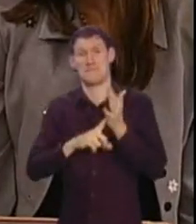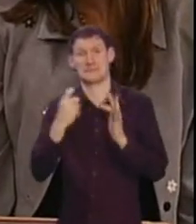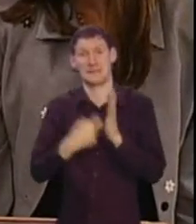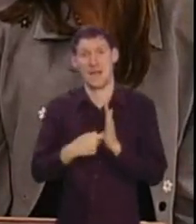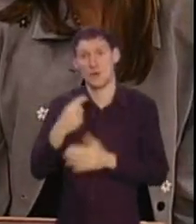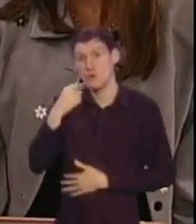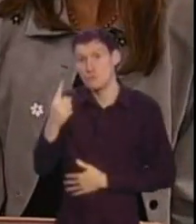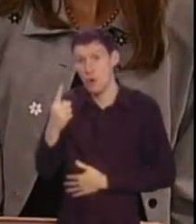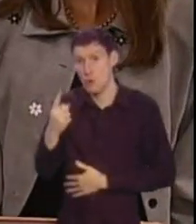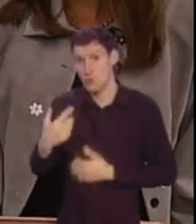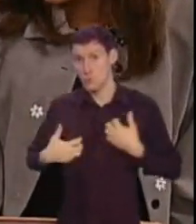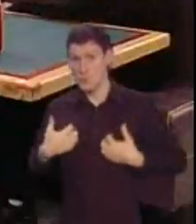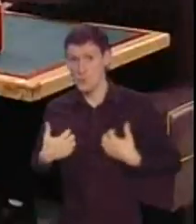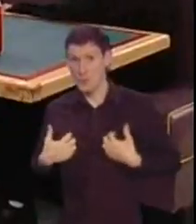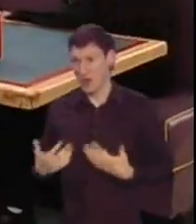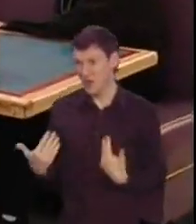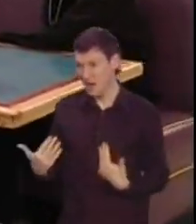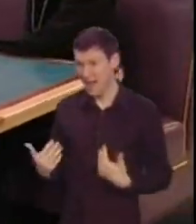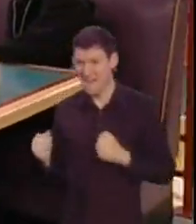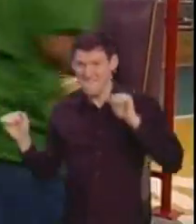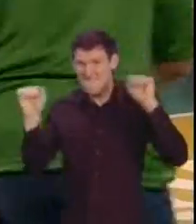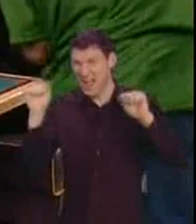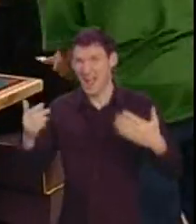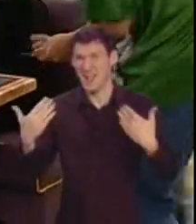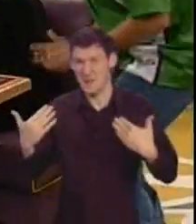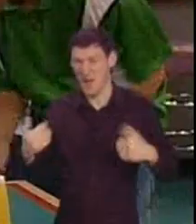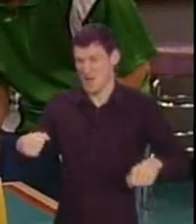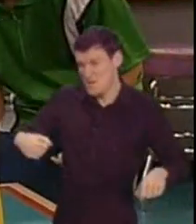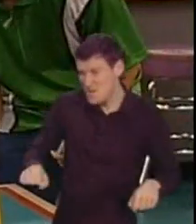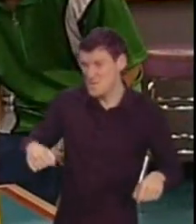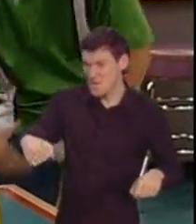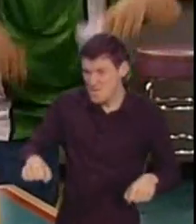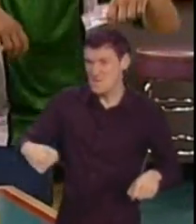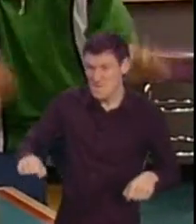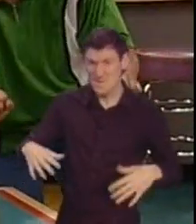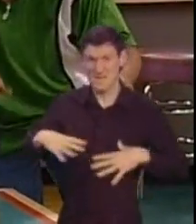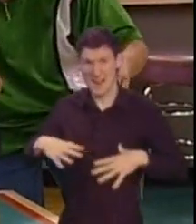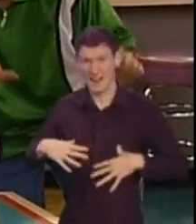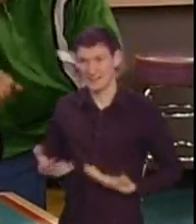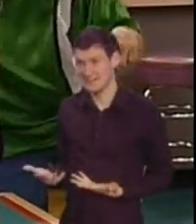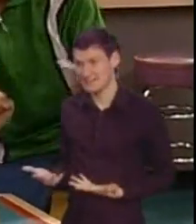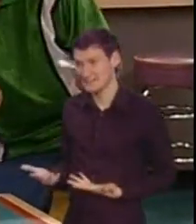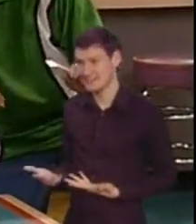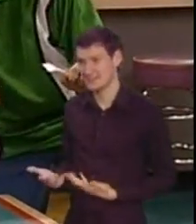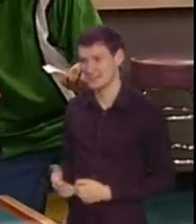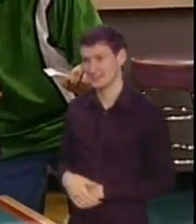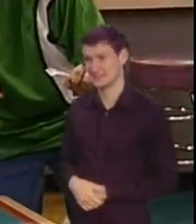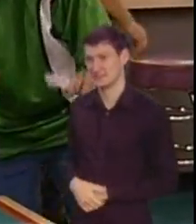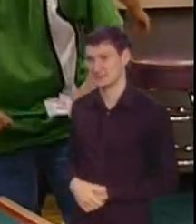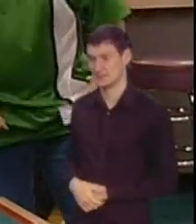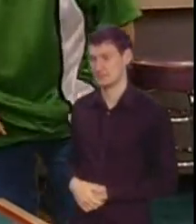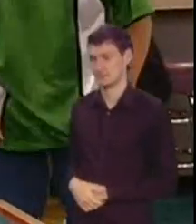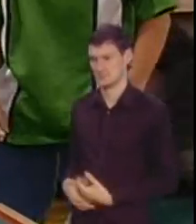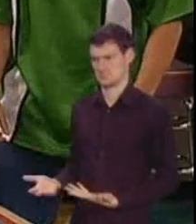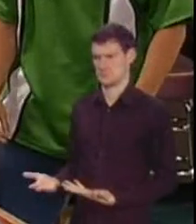Pacer Bulls tickets for tomorrow night. Come on, Pacer fans, start your engines. Vroom, vroom, vroom.